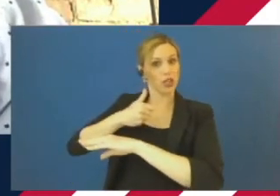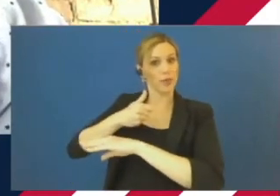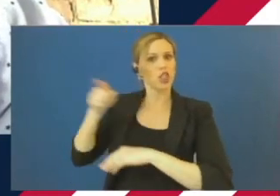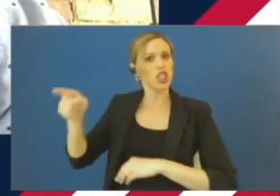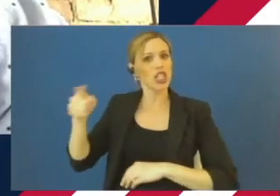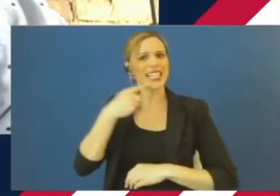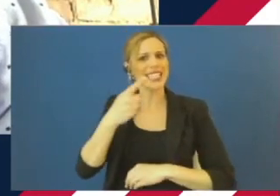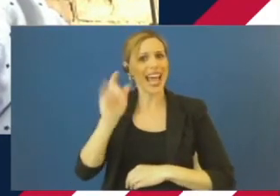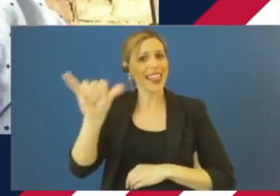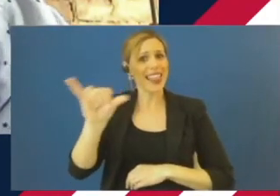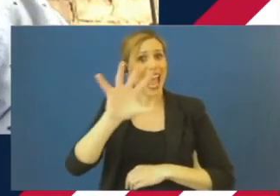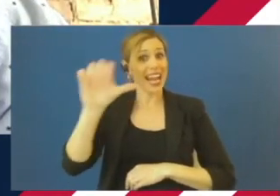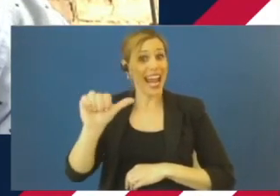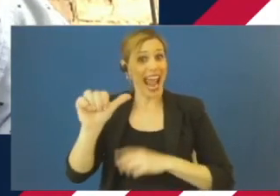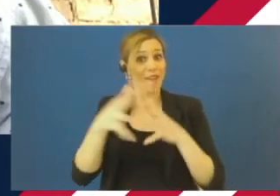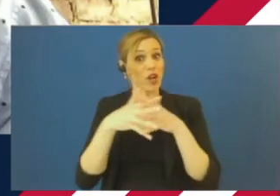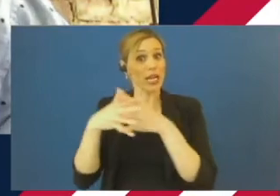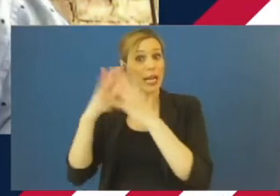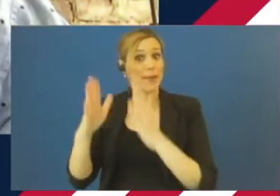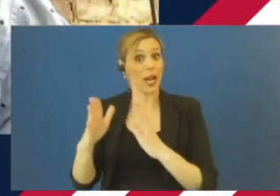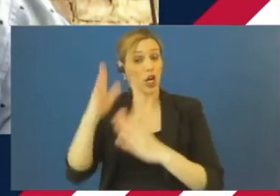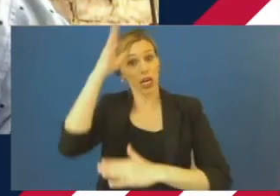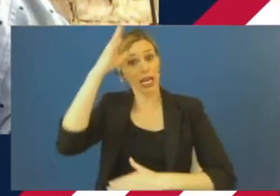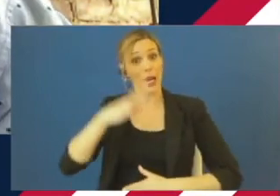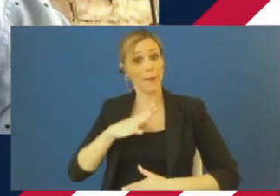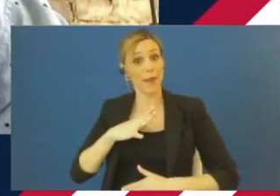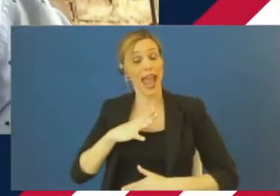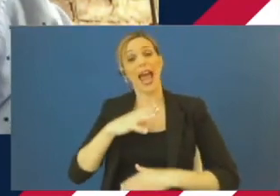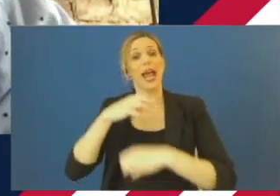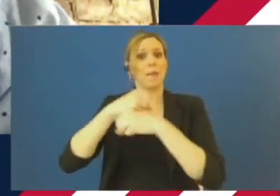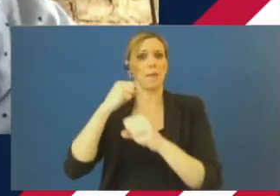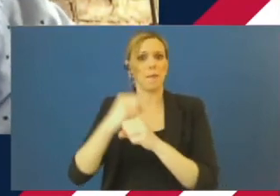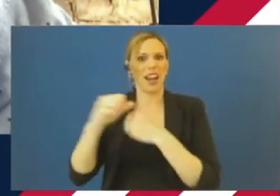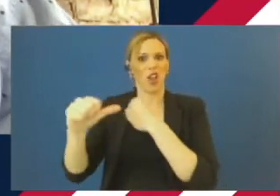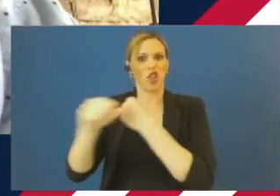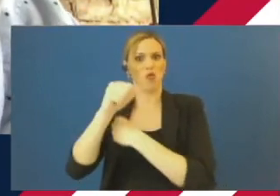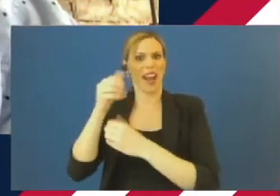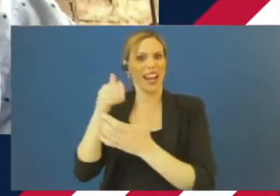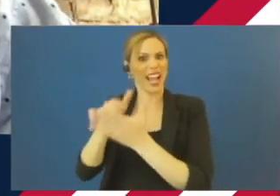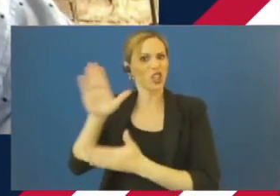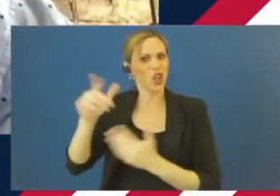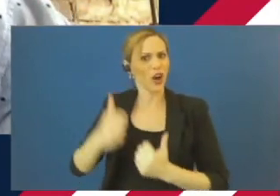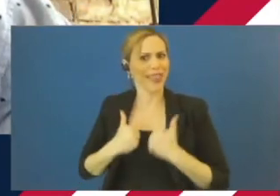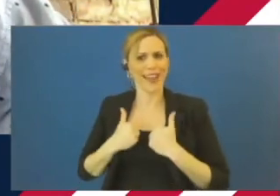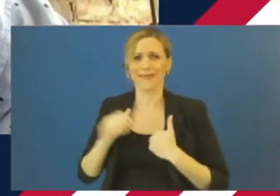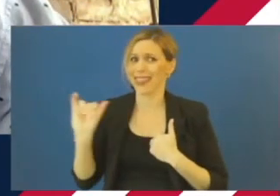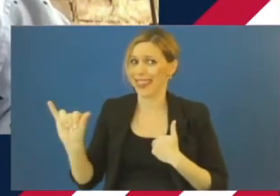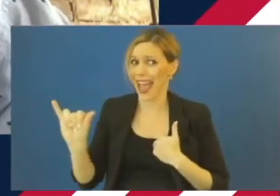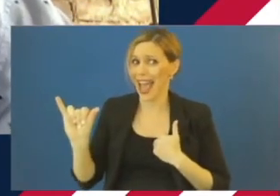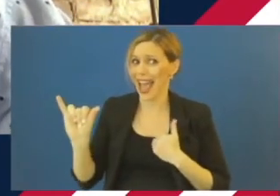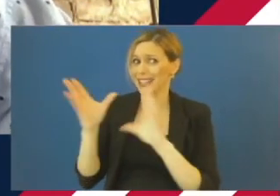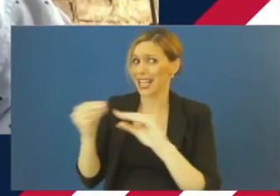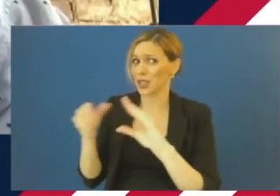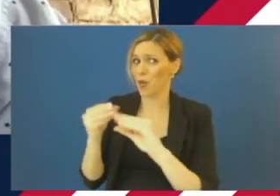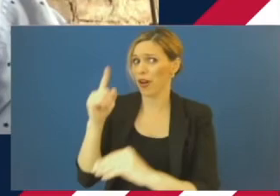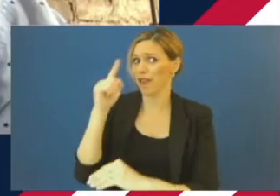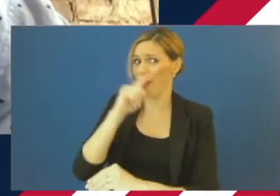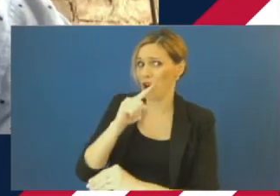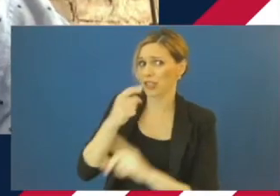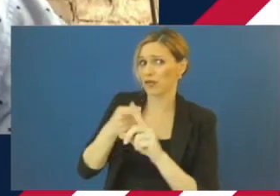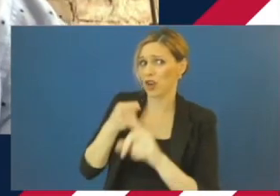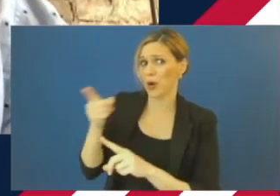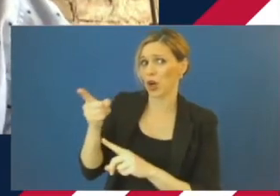an attempt to bring an especially urgent police response against me. That incident surprised a lot of people. Some